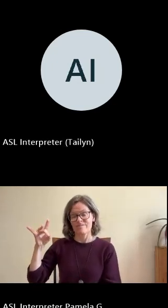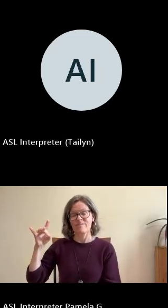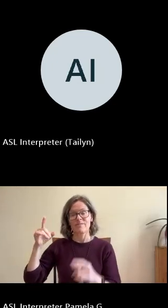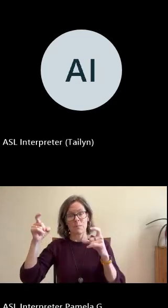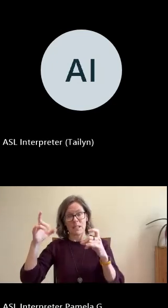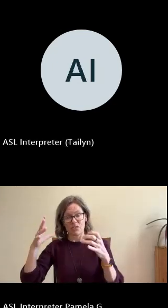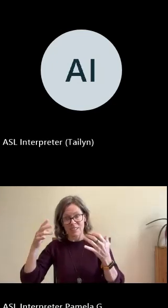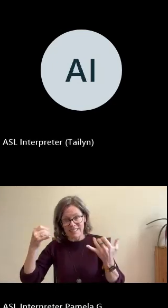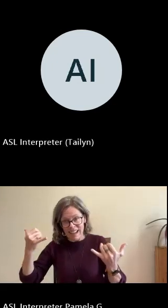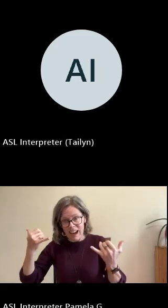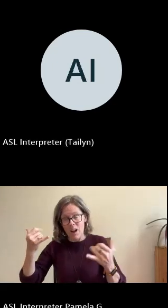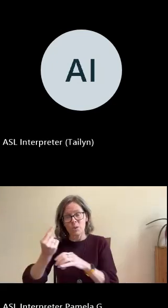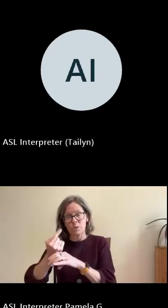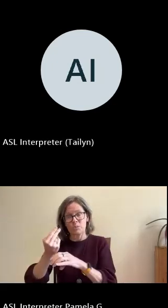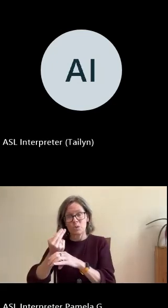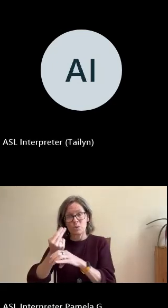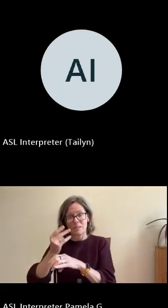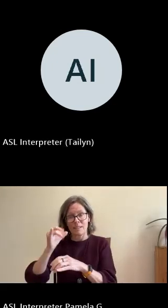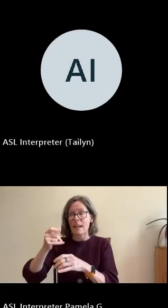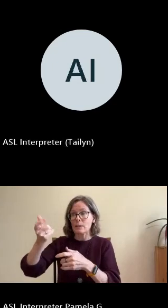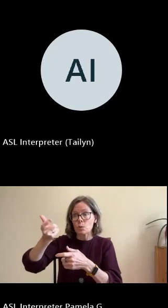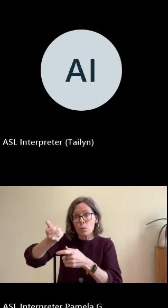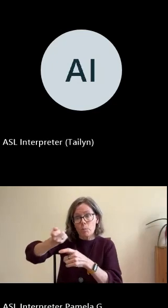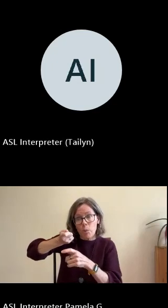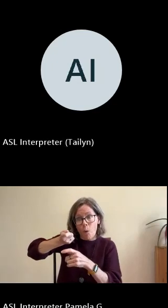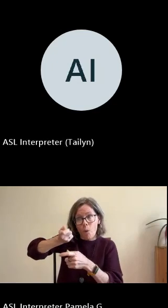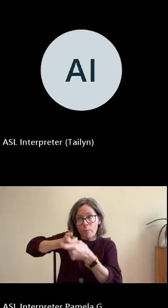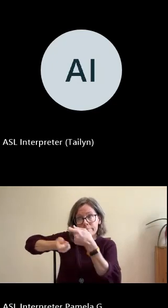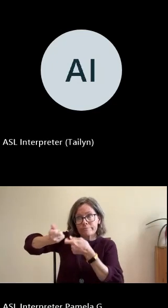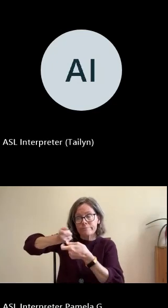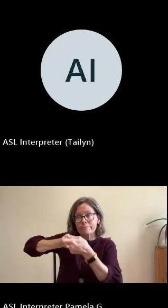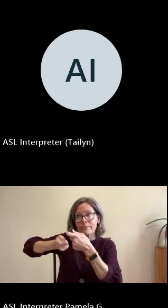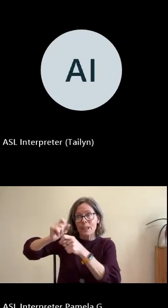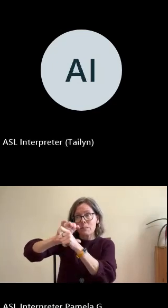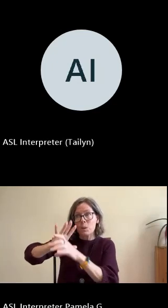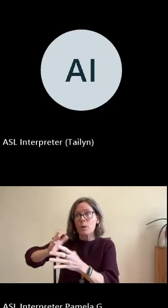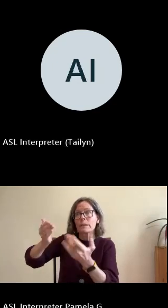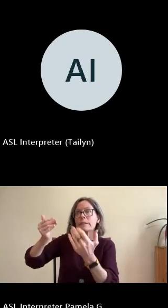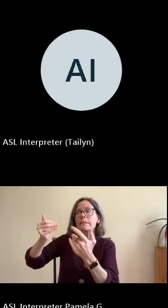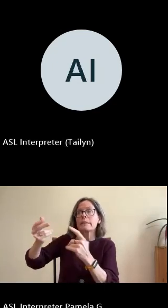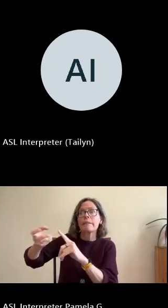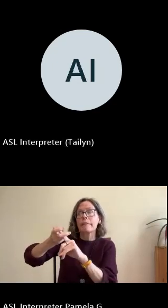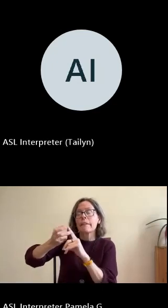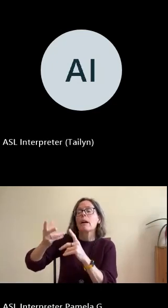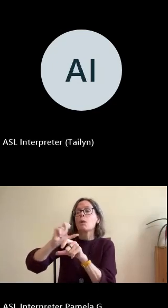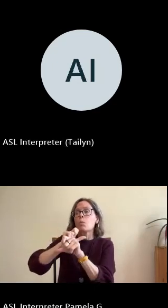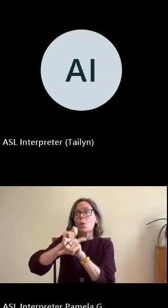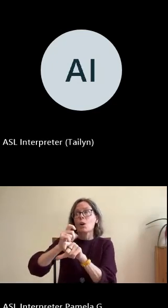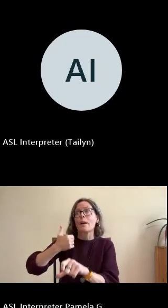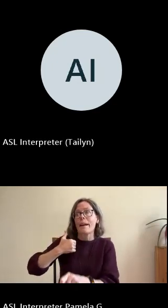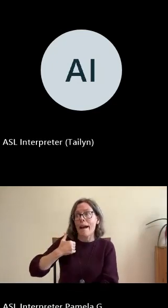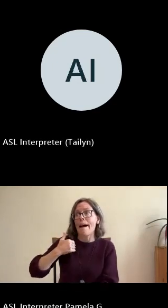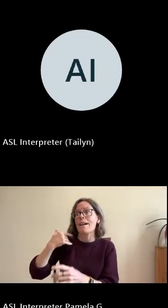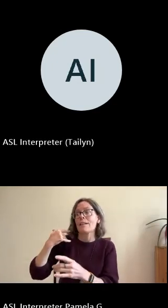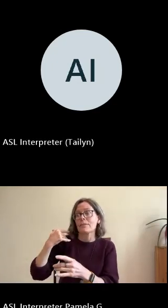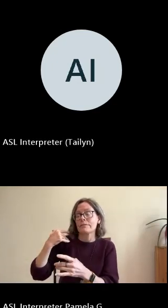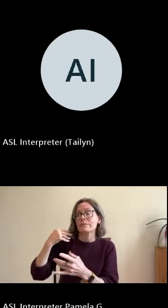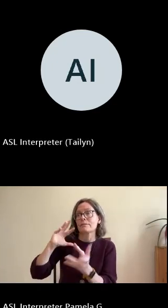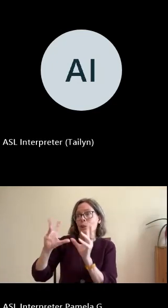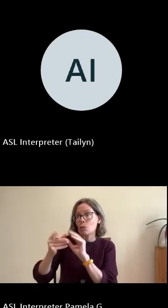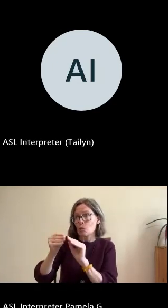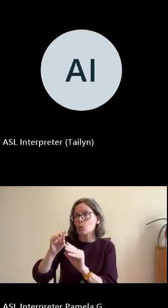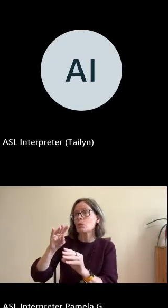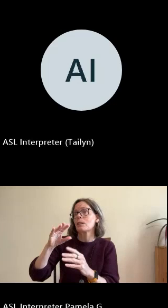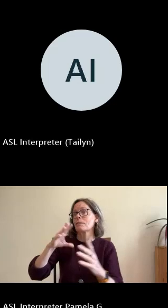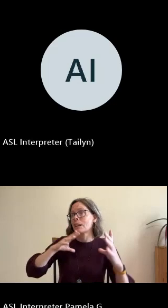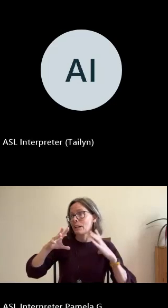now uses for attracting employees to come work for the state. But thank a union for that,